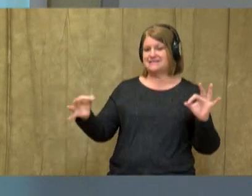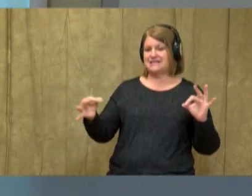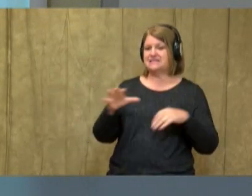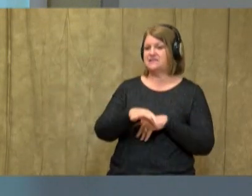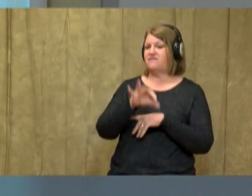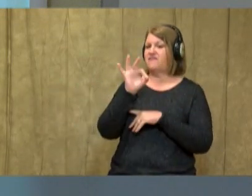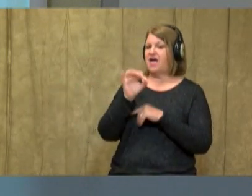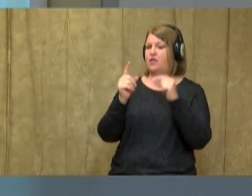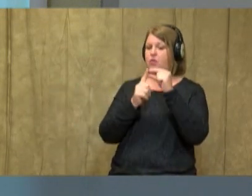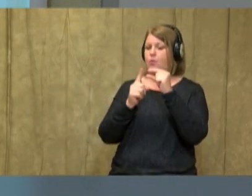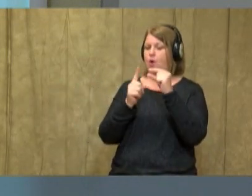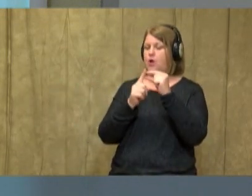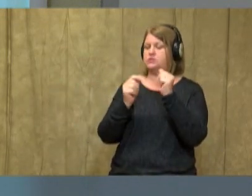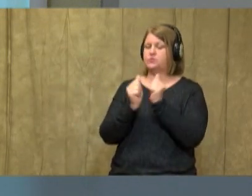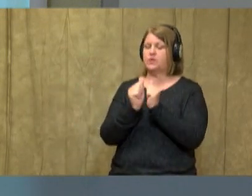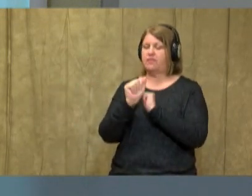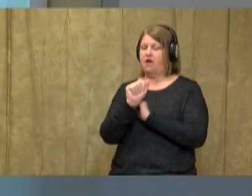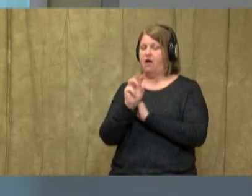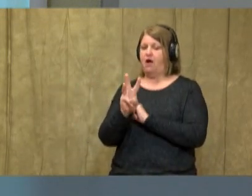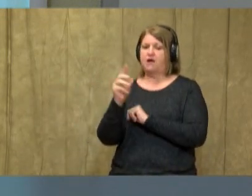ah.